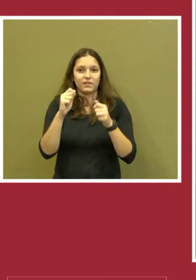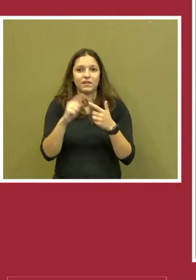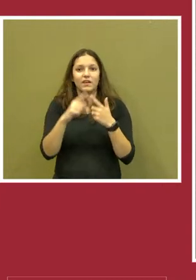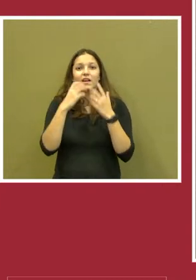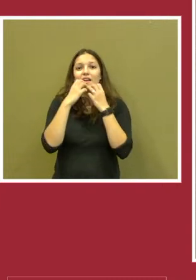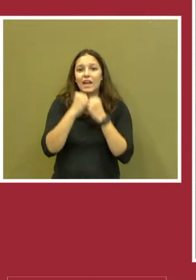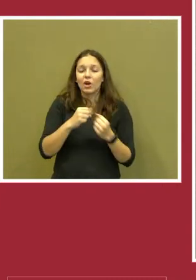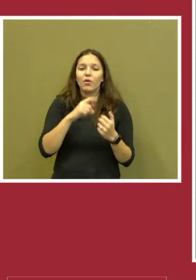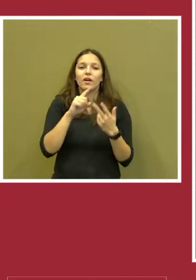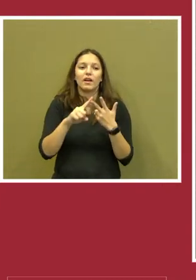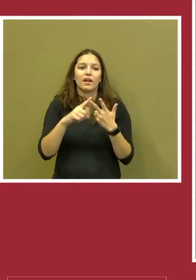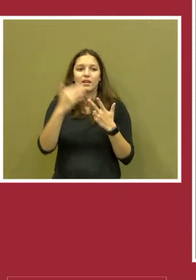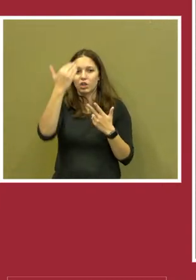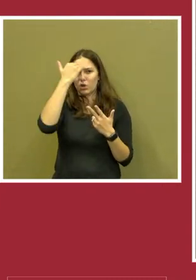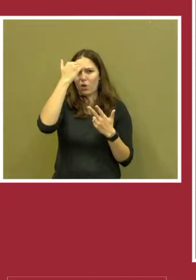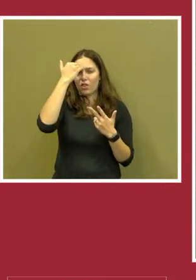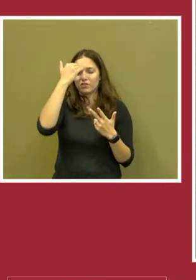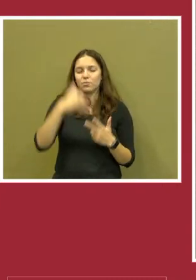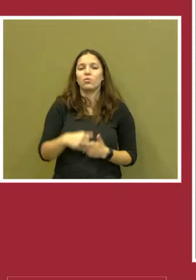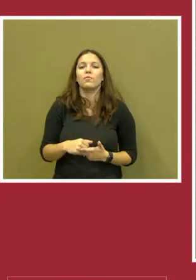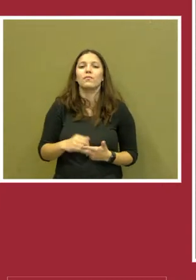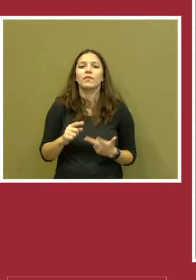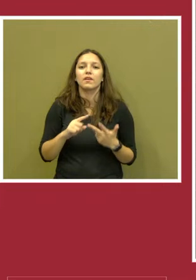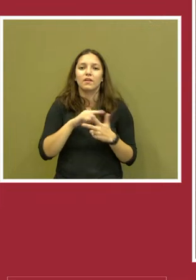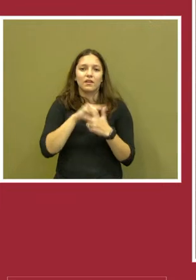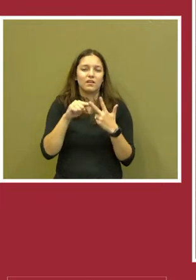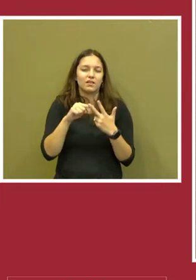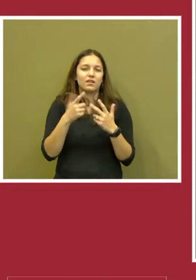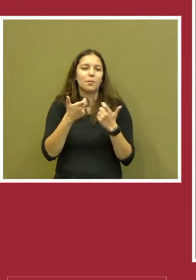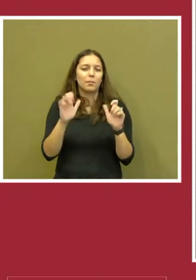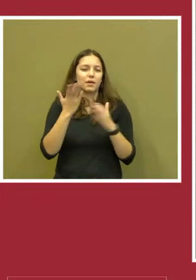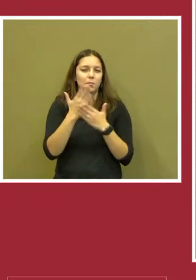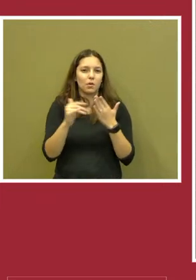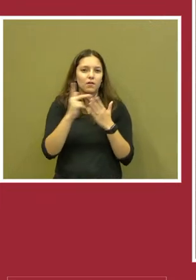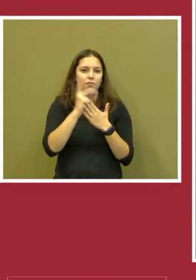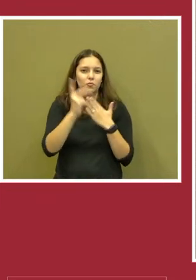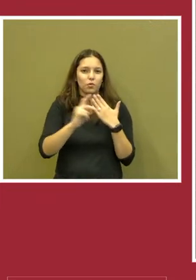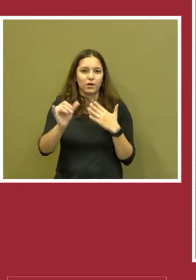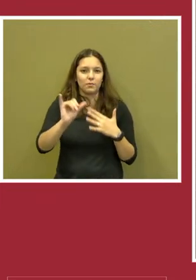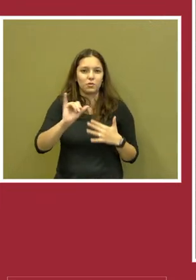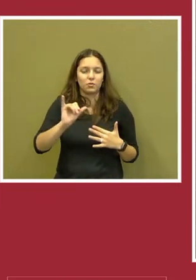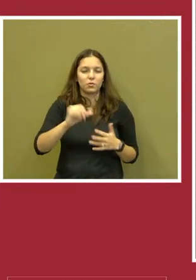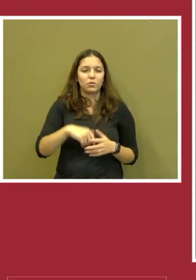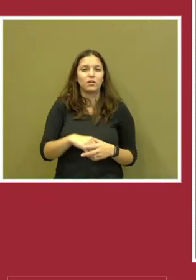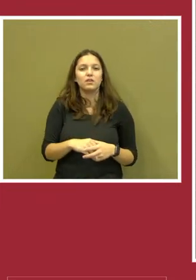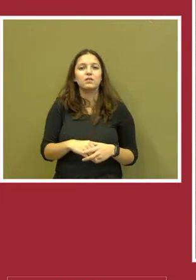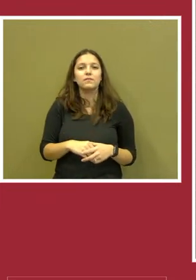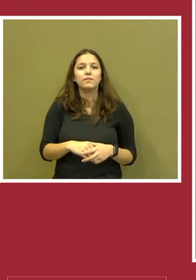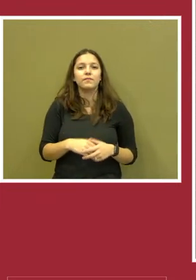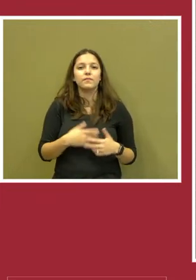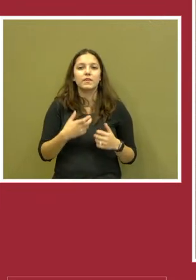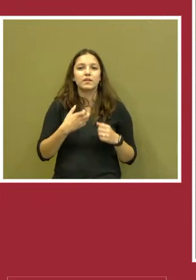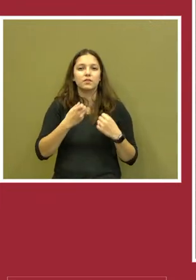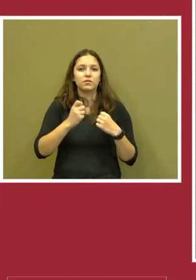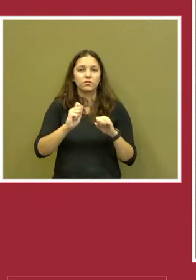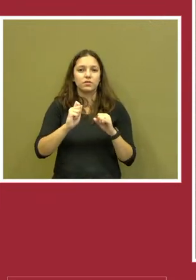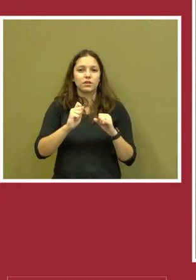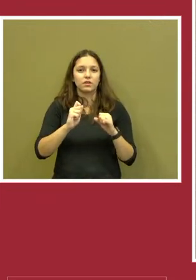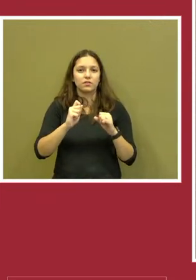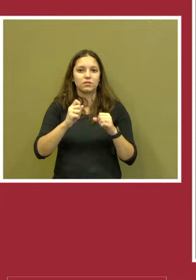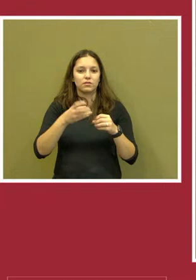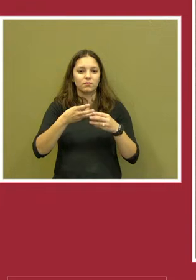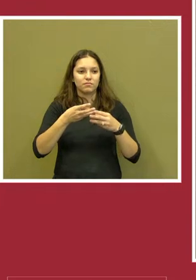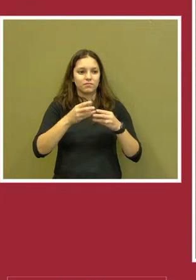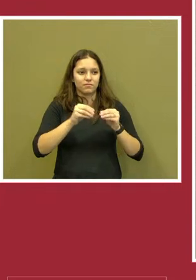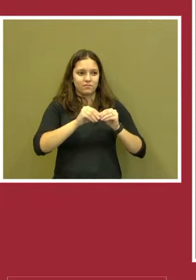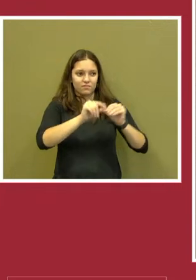being knowledgeable. So that's a big part of the program as well, is kind of trying to weave those characteristics